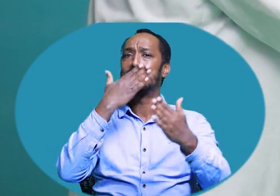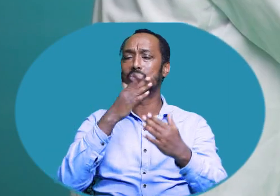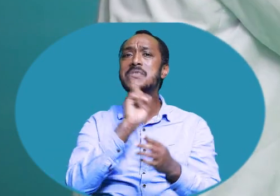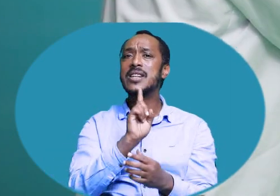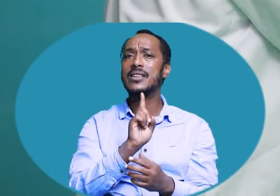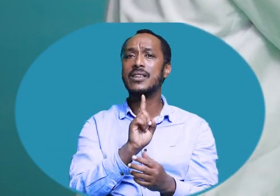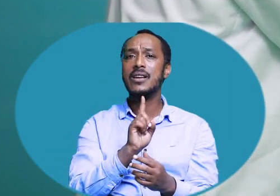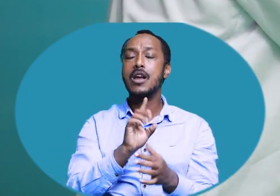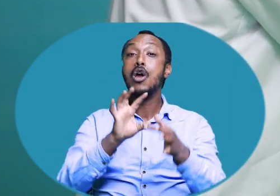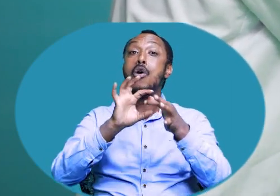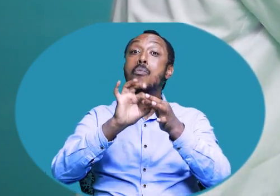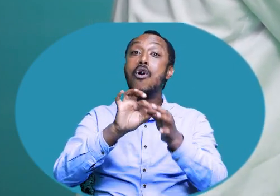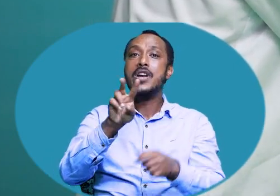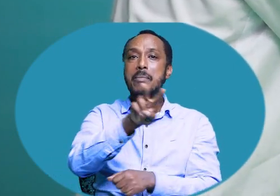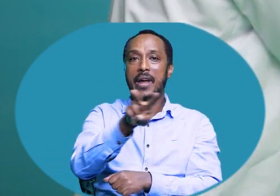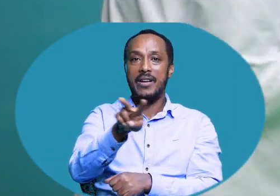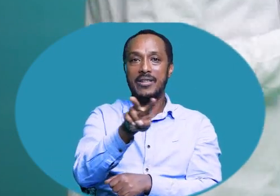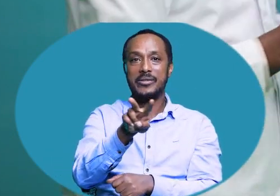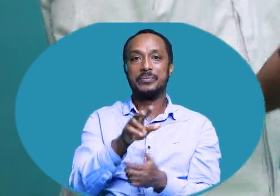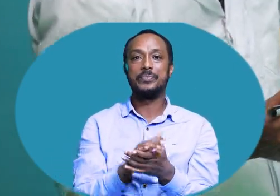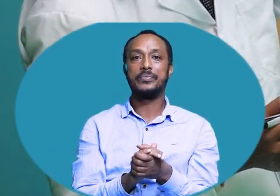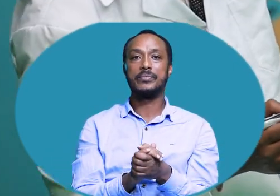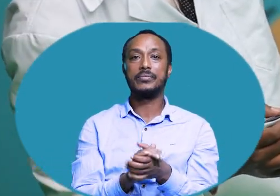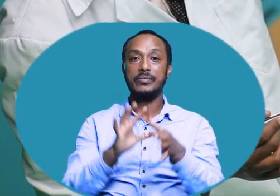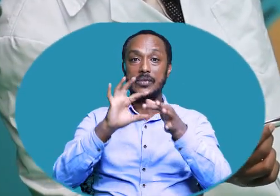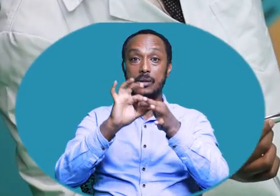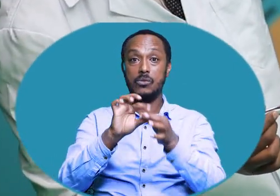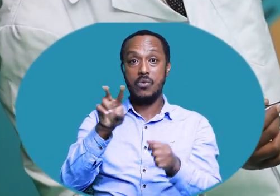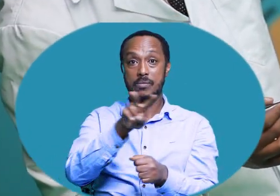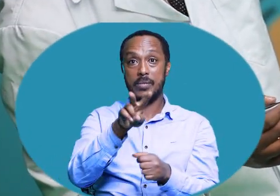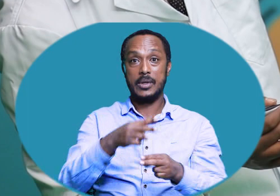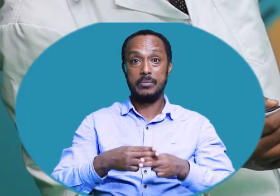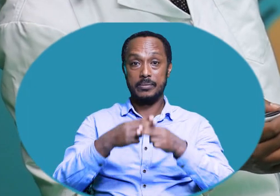This is also lone pair. What about this one, student?